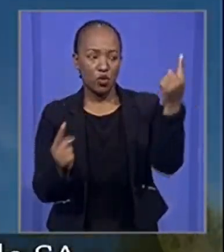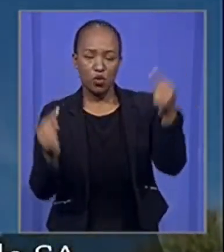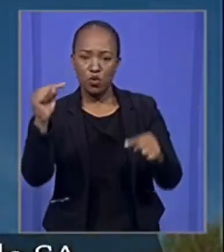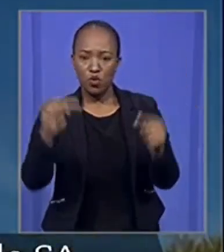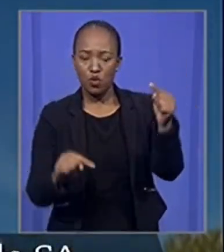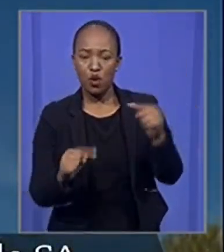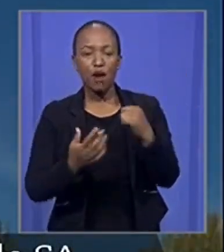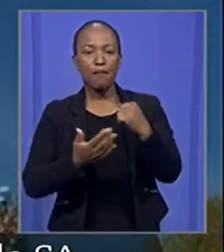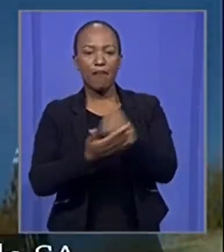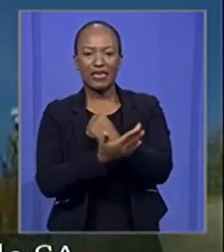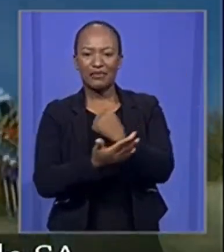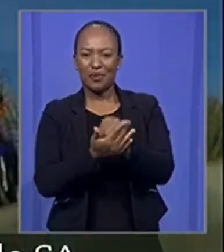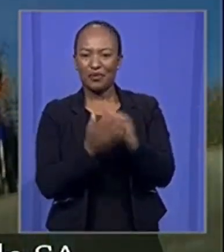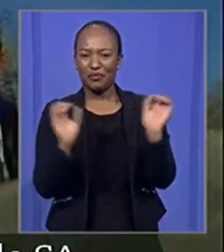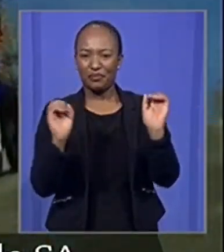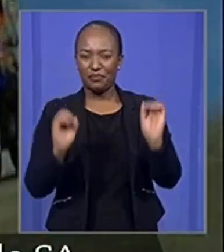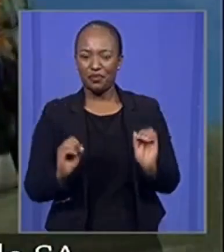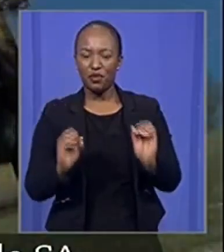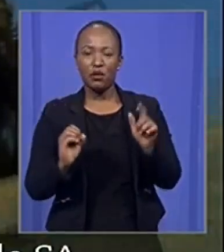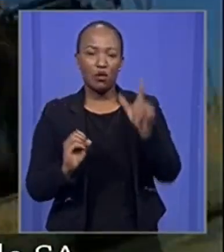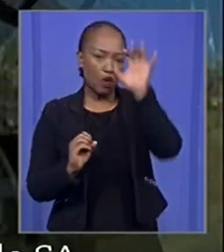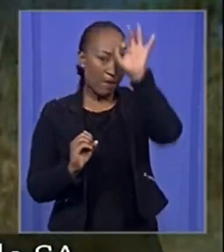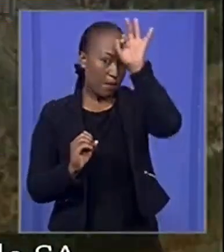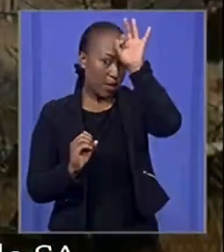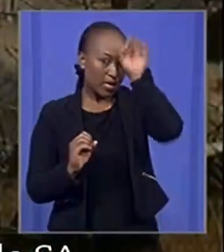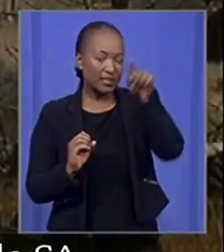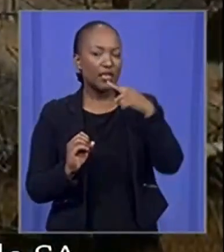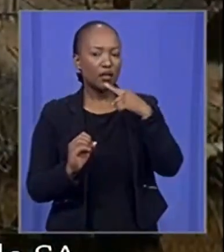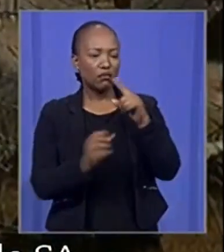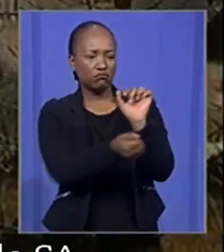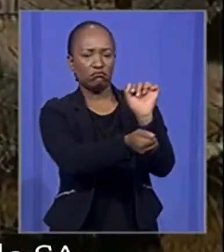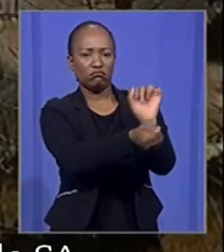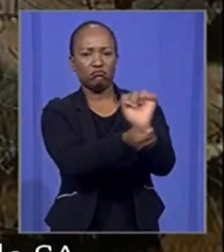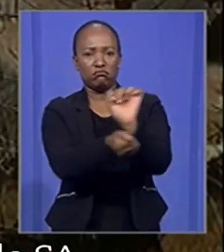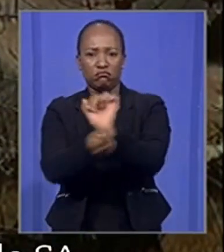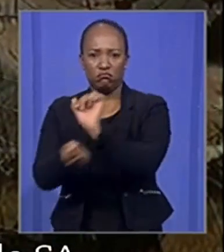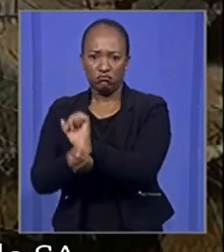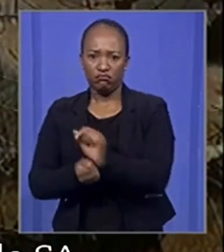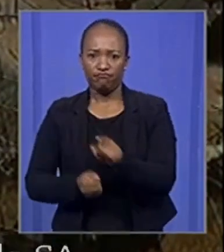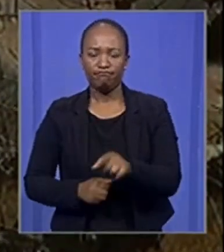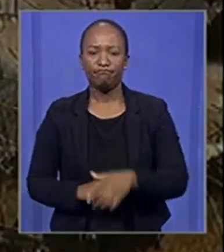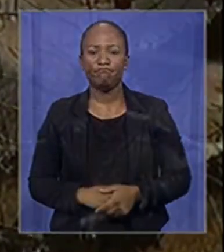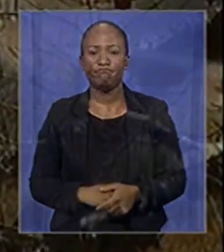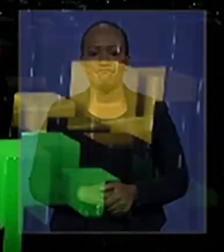molao e le karolo ya matsholo a sepolesa a twantsho ya ditlolo tsa molao.